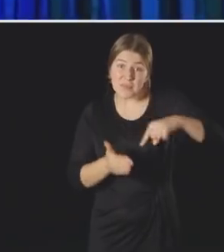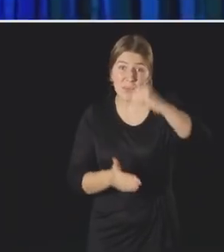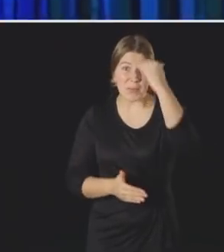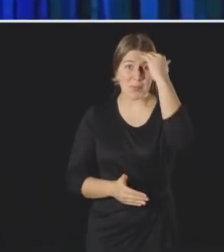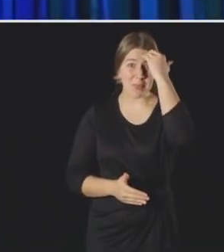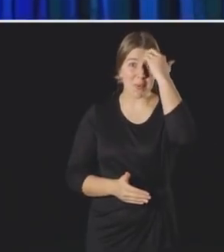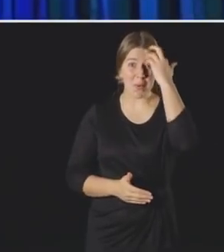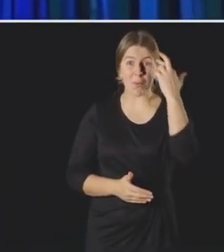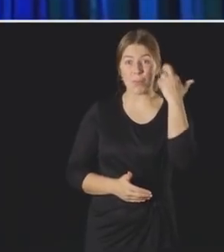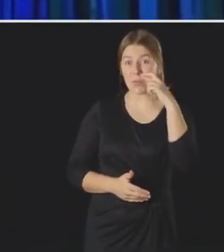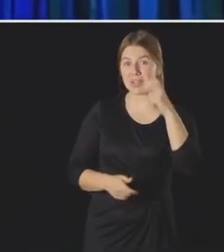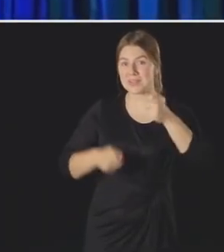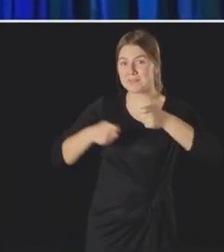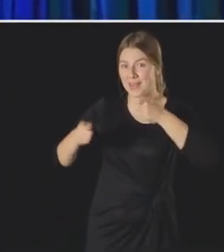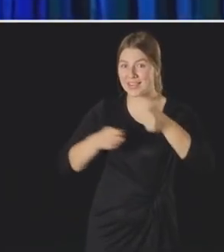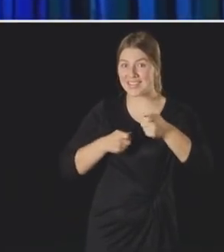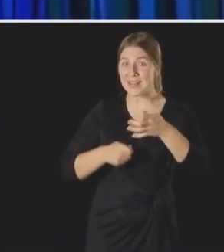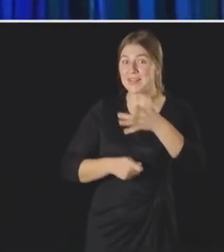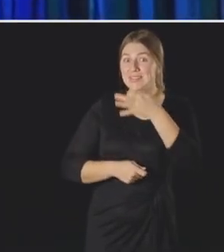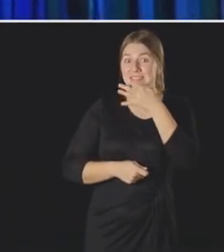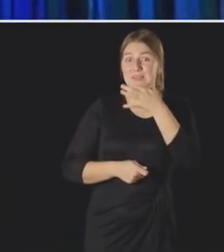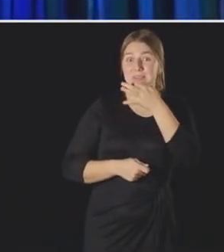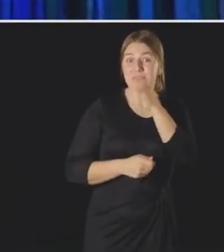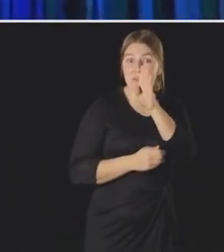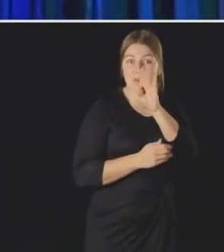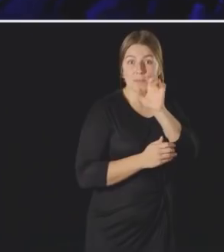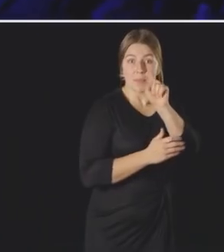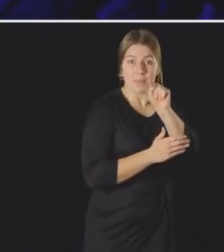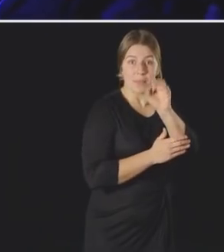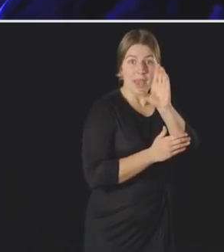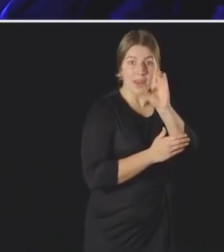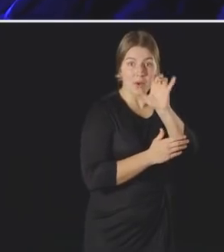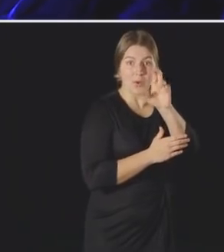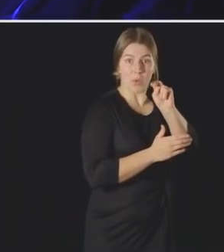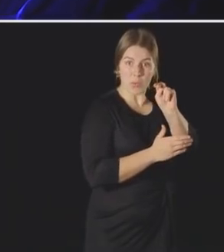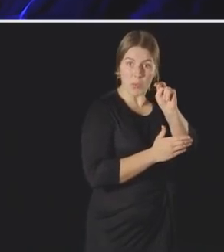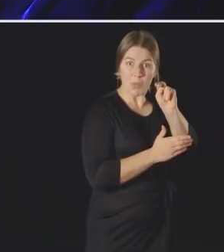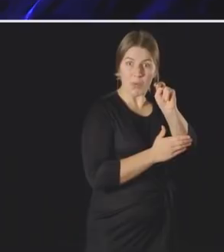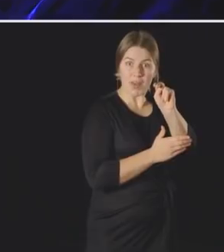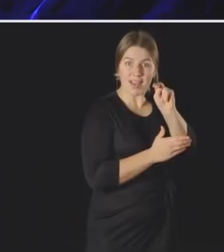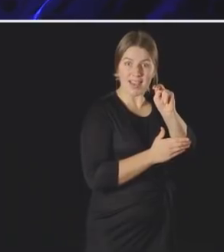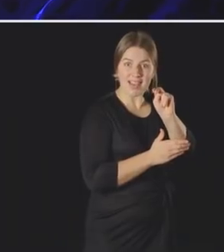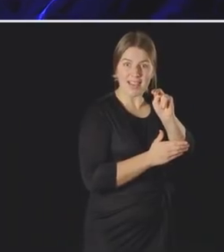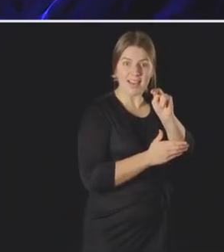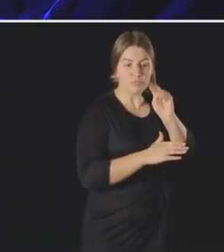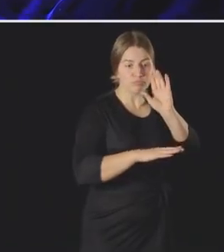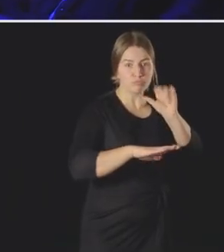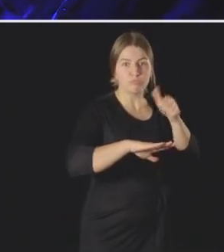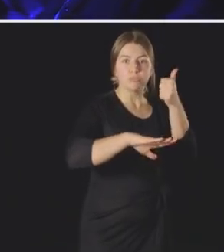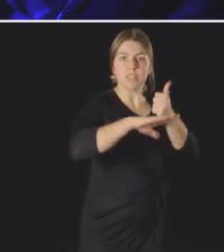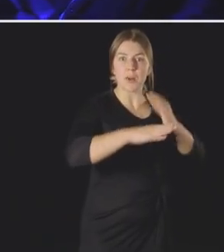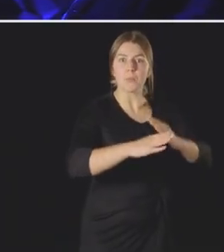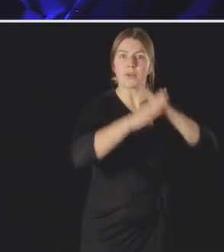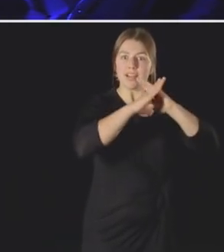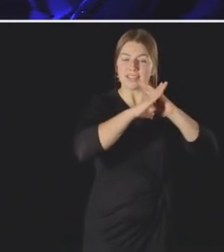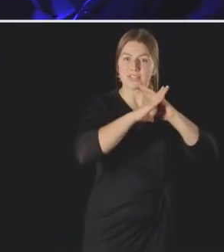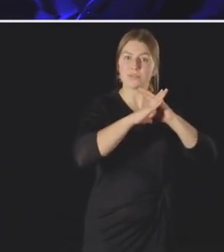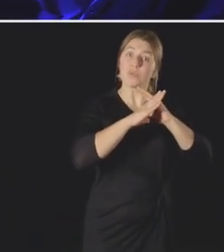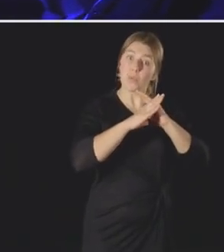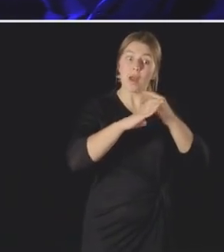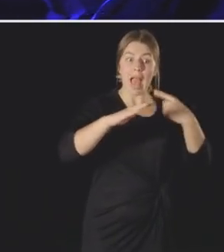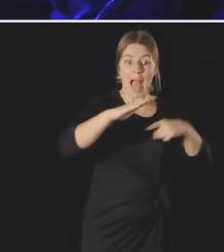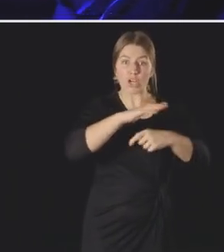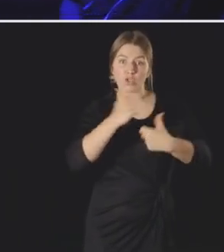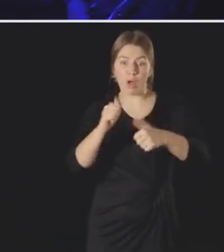eventually blockchain technology developed by the Bitcoin world will become widespread. And eventually, it will